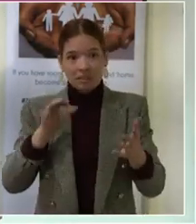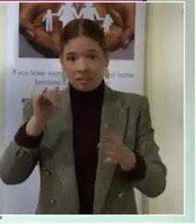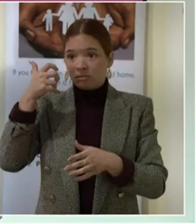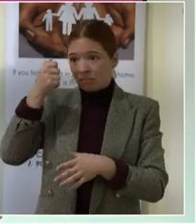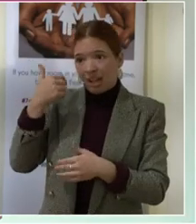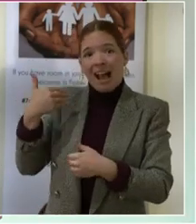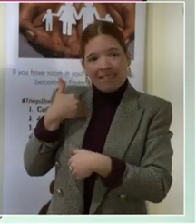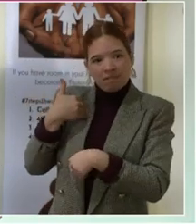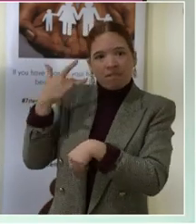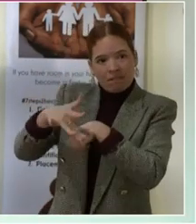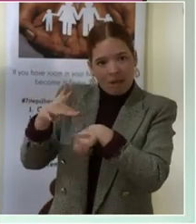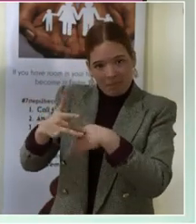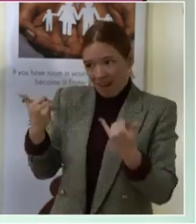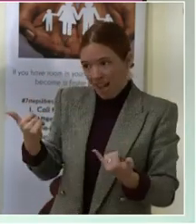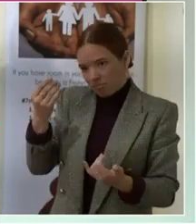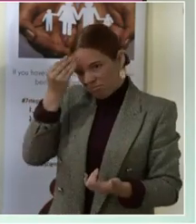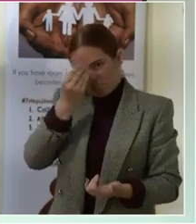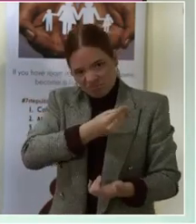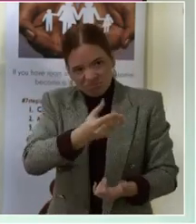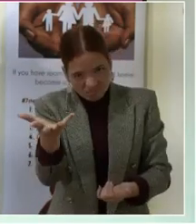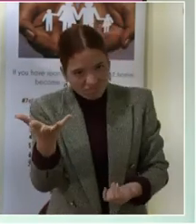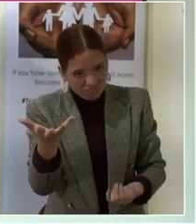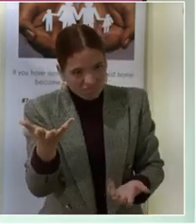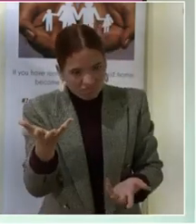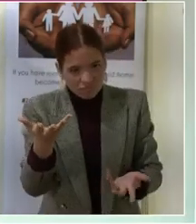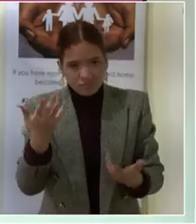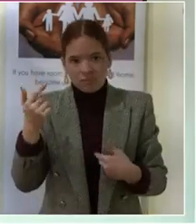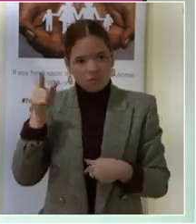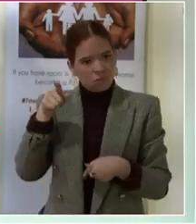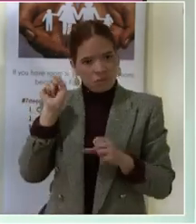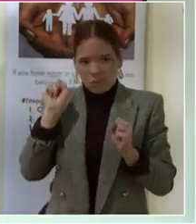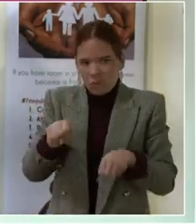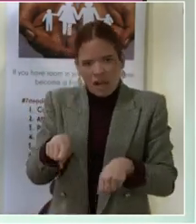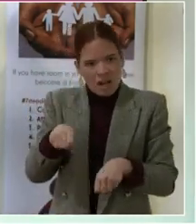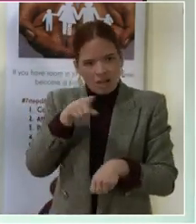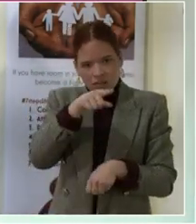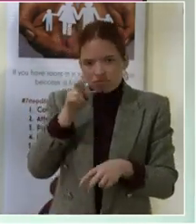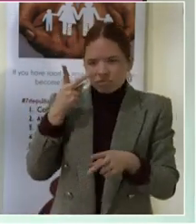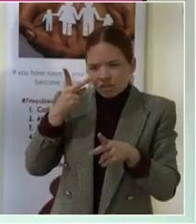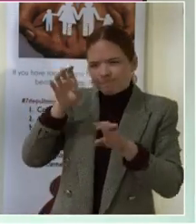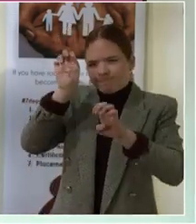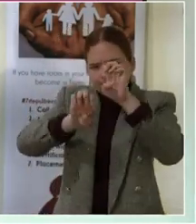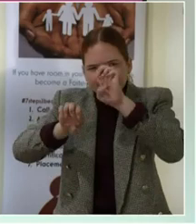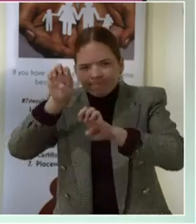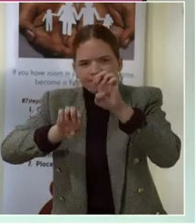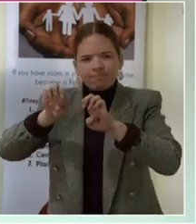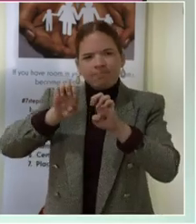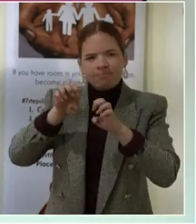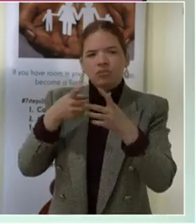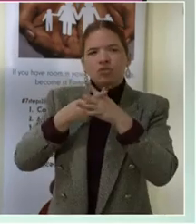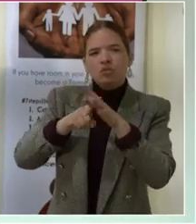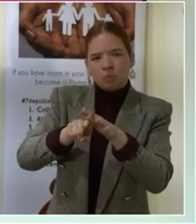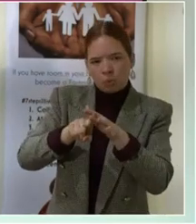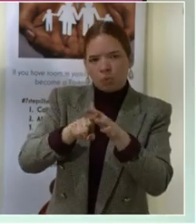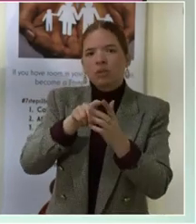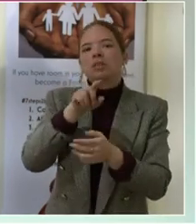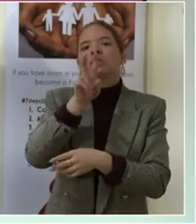begin evaluating applications on a rolling basis beginning on the 22nd. We have weekly information sessions. I ask that you